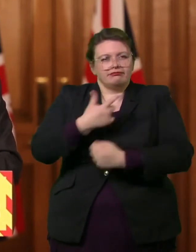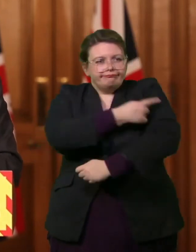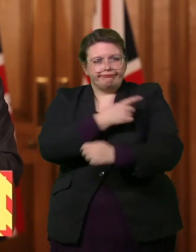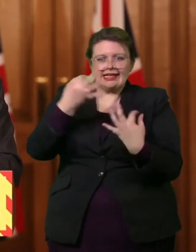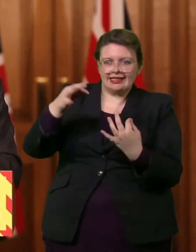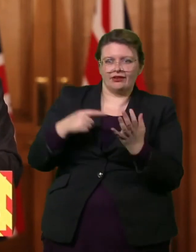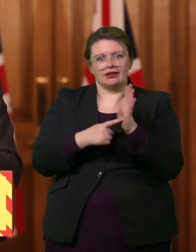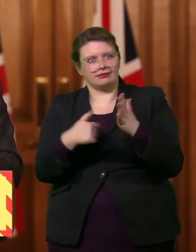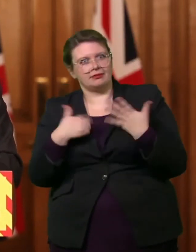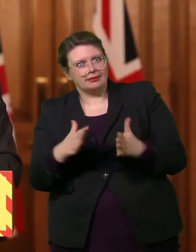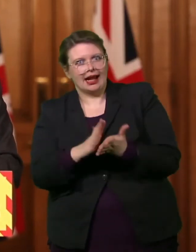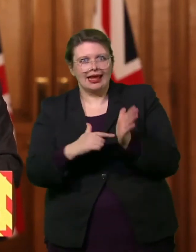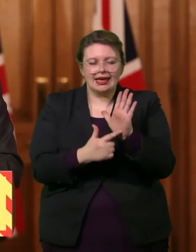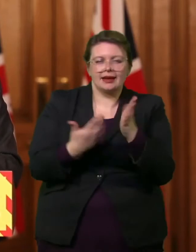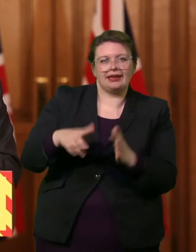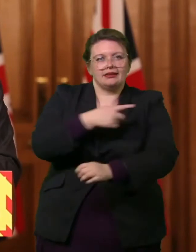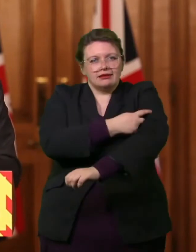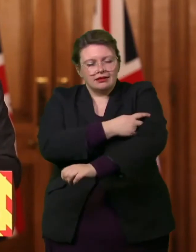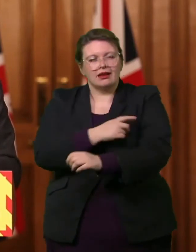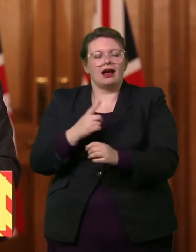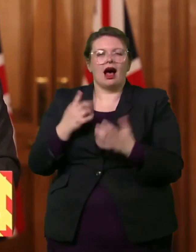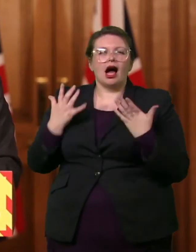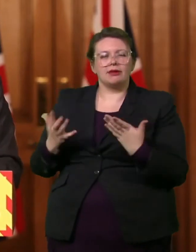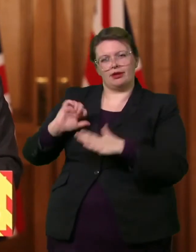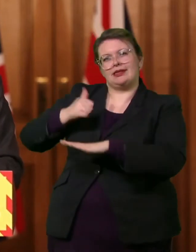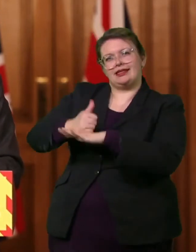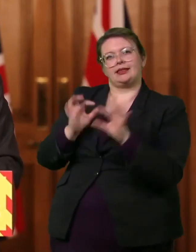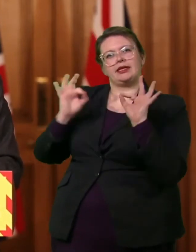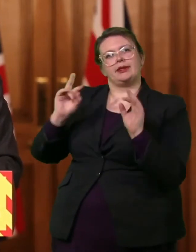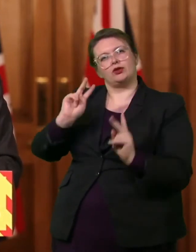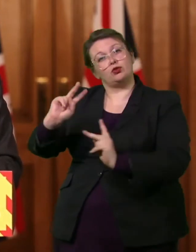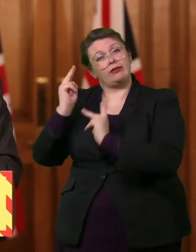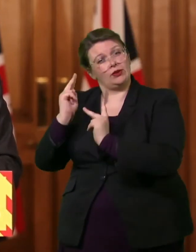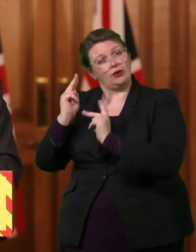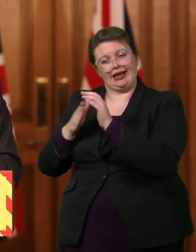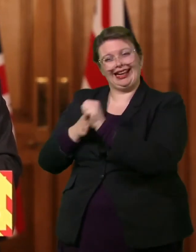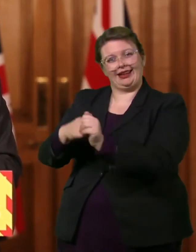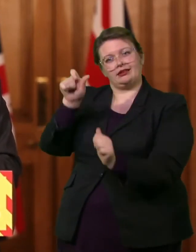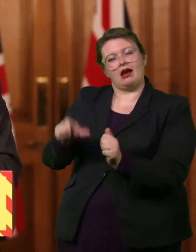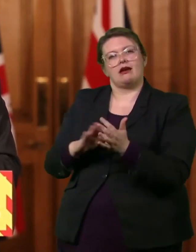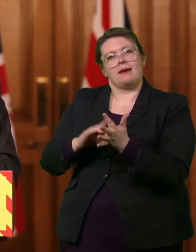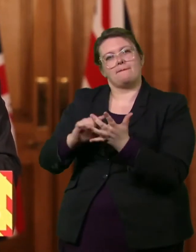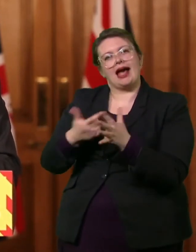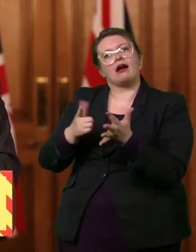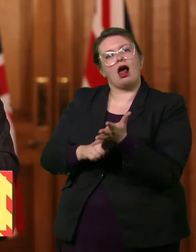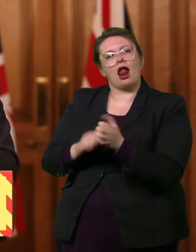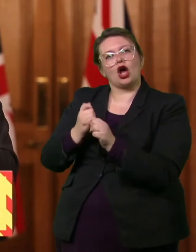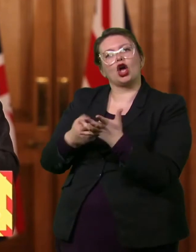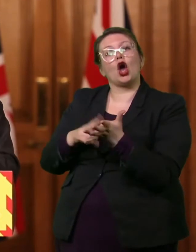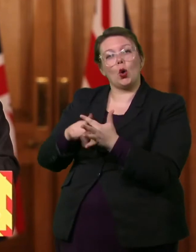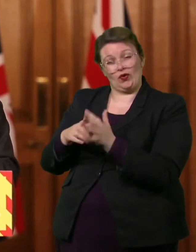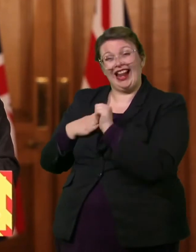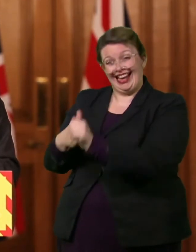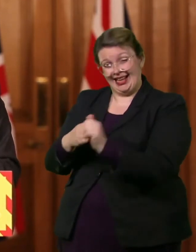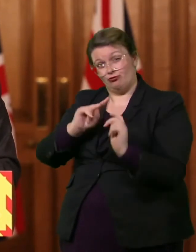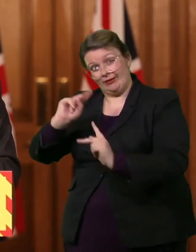that review to take evidence, to consider all of the broad range of issues, and then come to its conclusion. I'm sorry, I'm not going to be